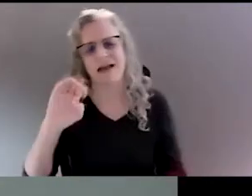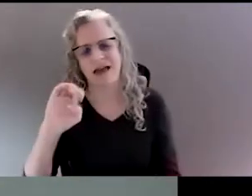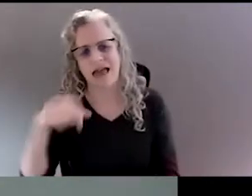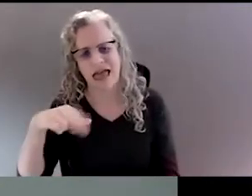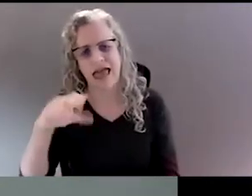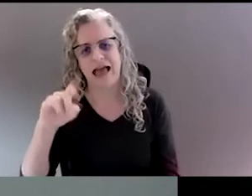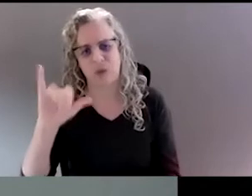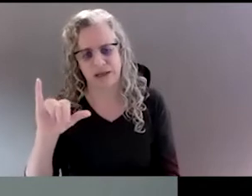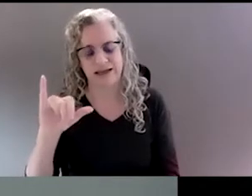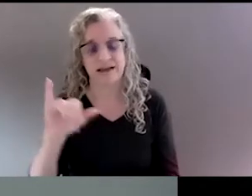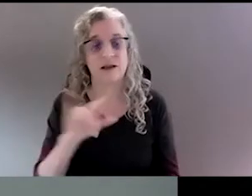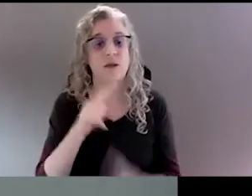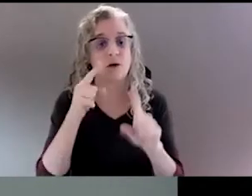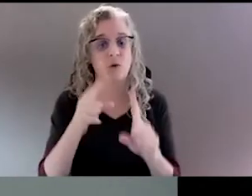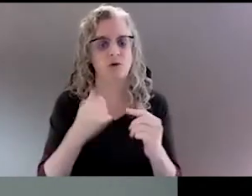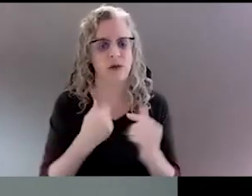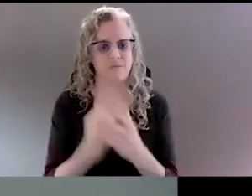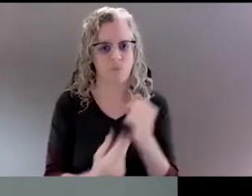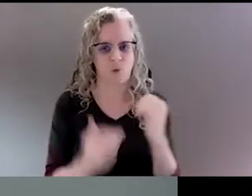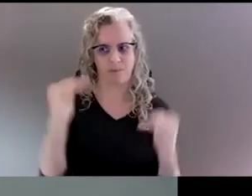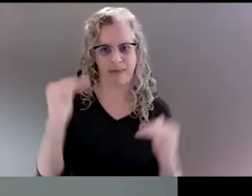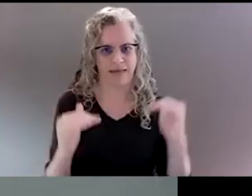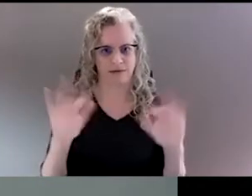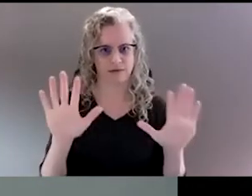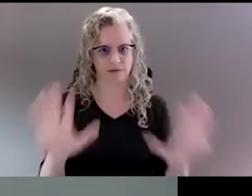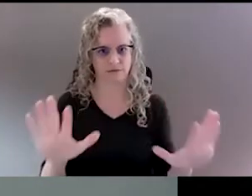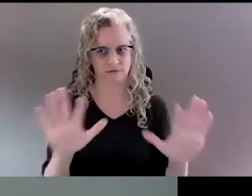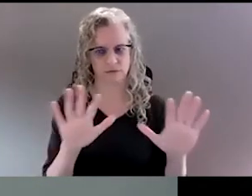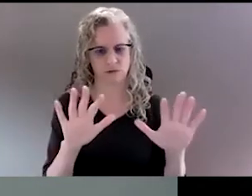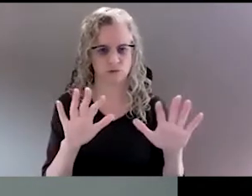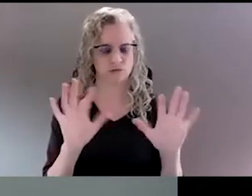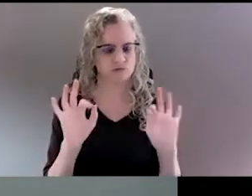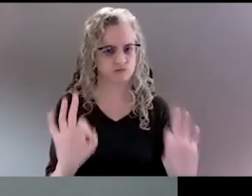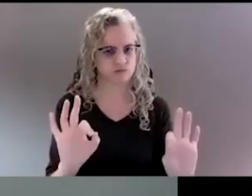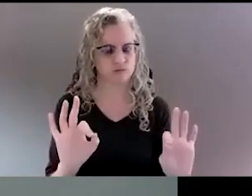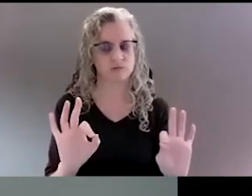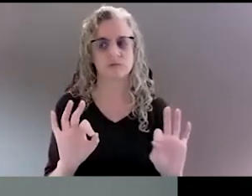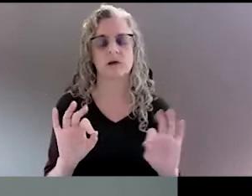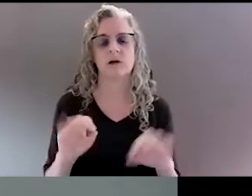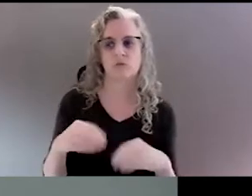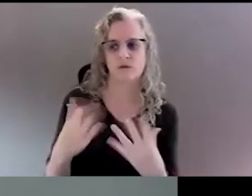have a level playing field, and we give a person the supports that he or she needs,